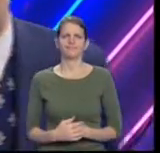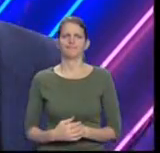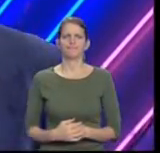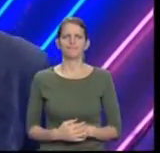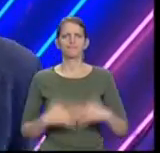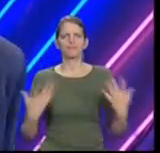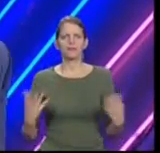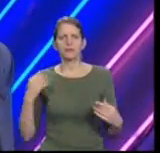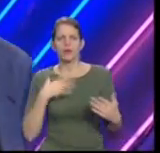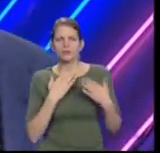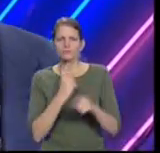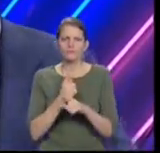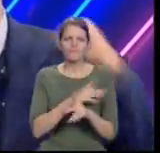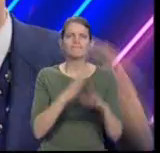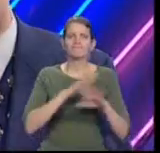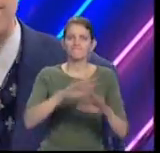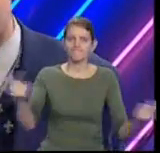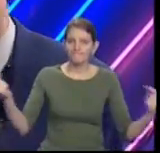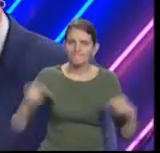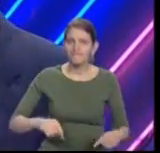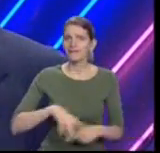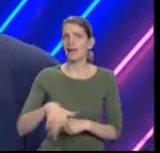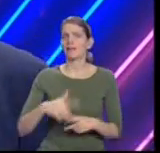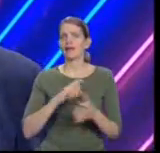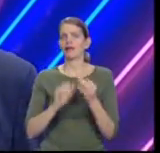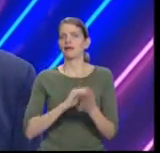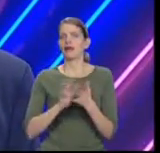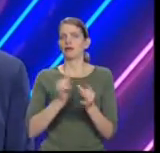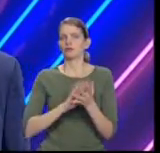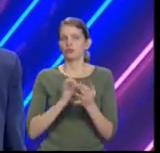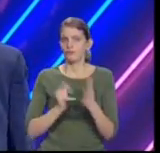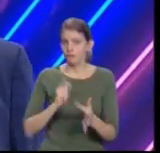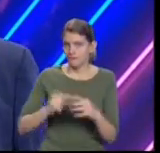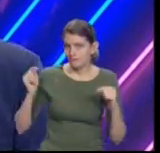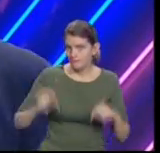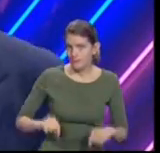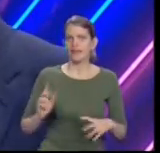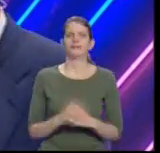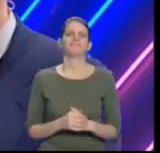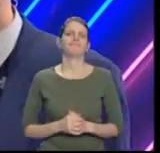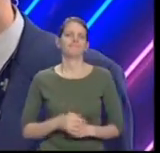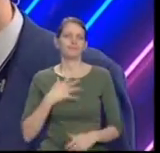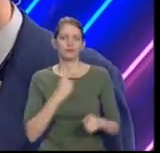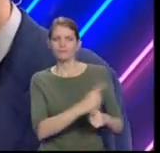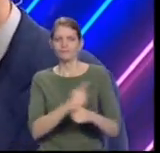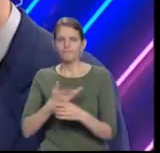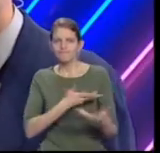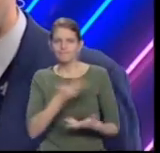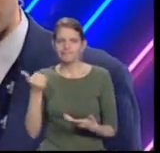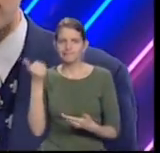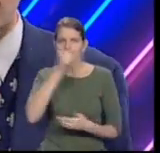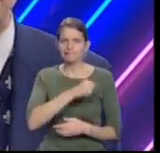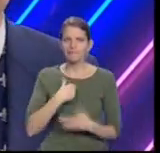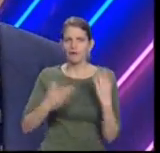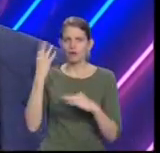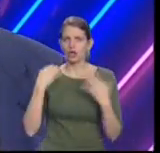Family Catchphrase. I want to share with you some of my wisdom, things I've learnt. I have learnt that if you drive on the wrong side of the road,